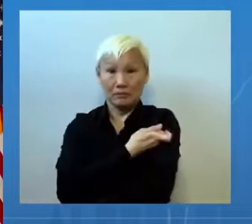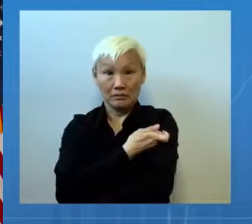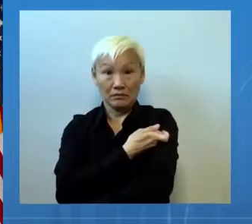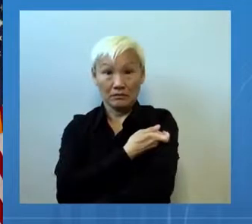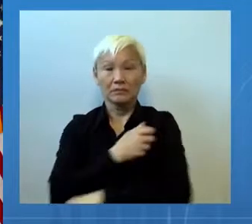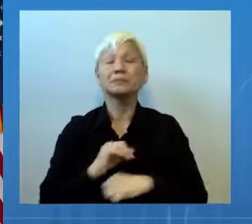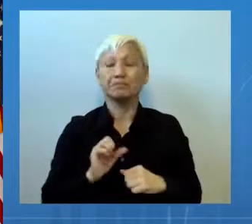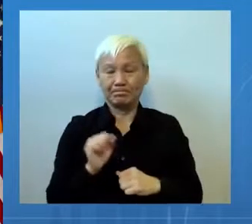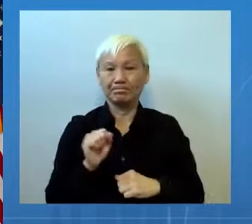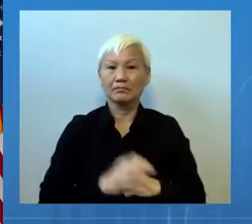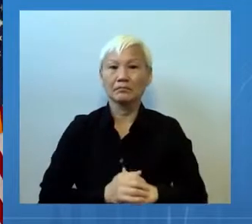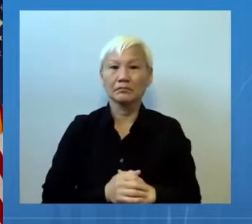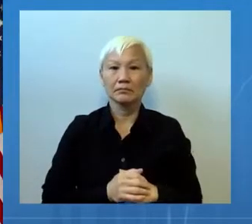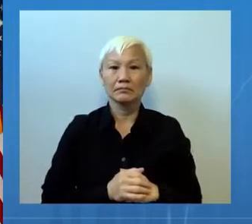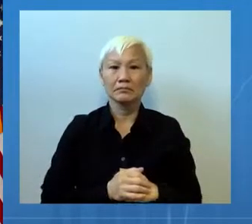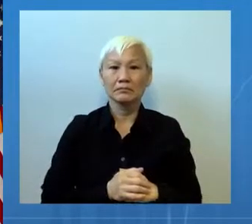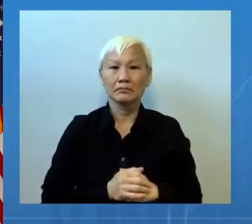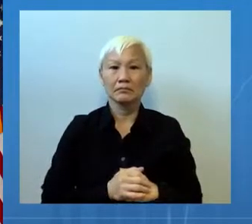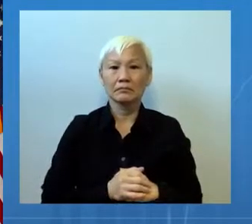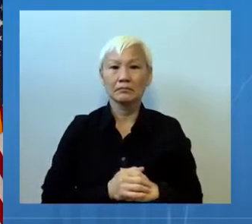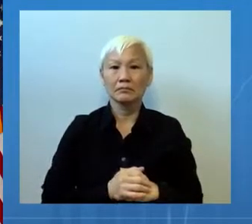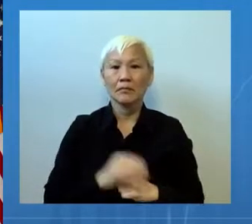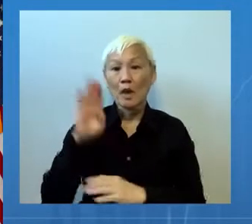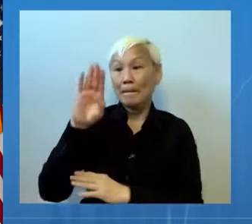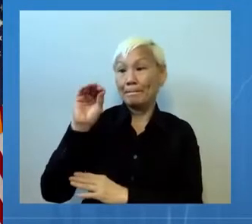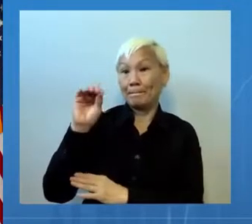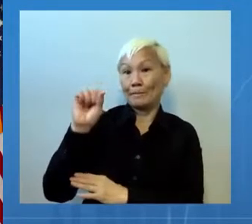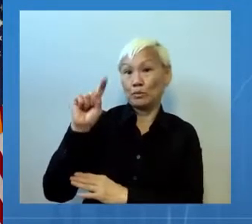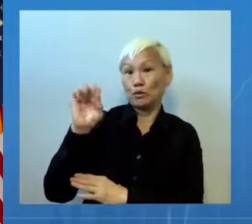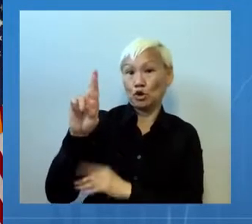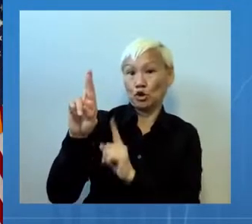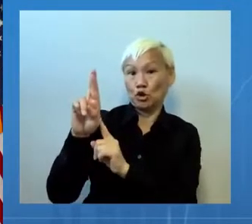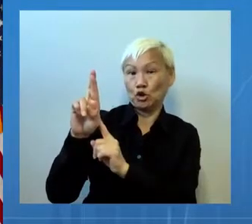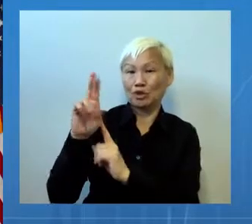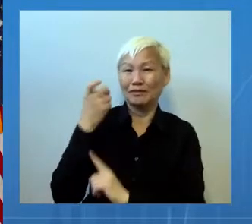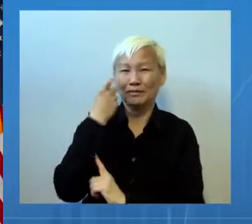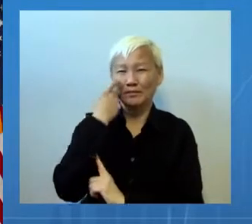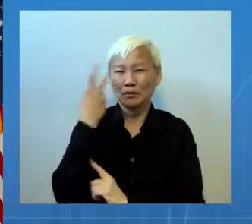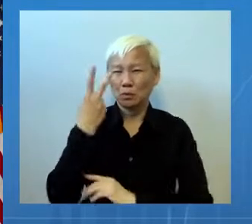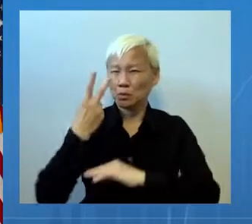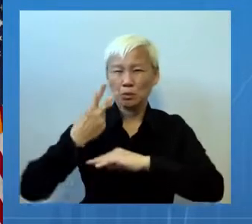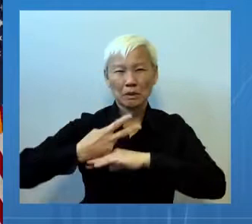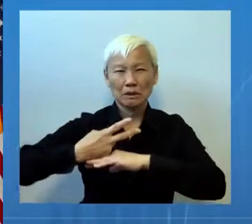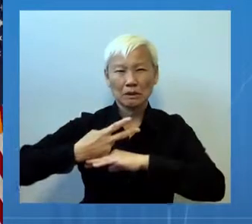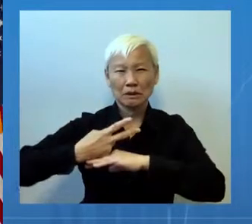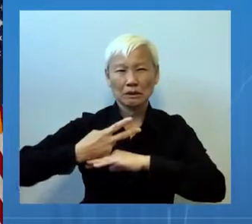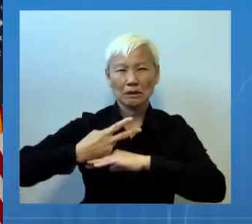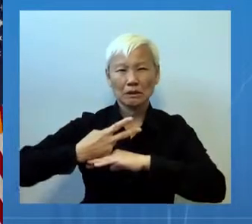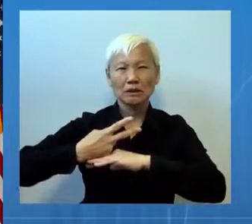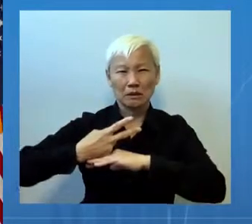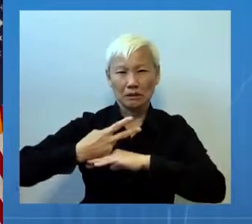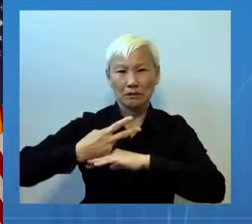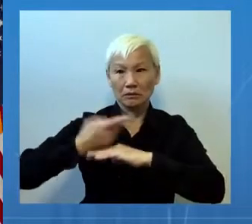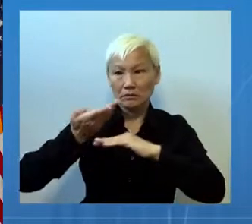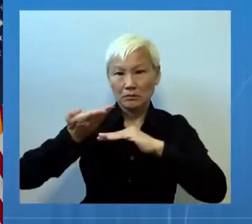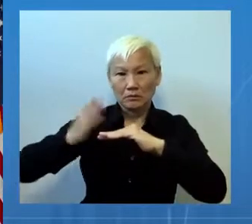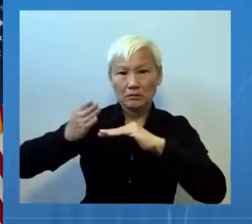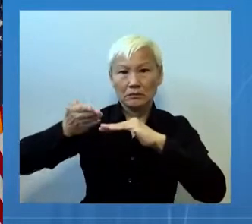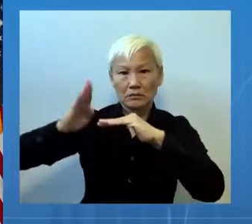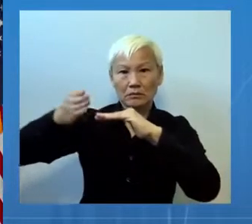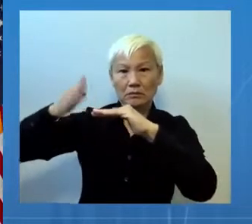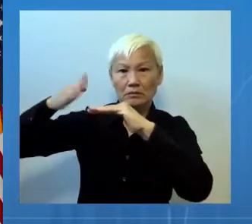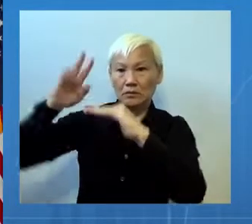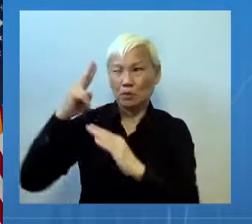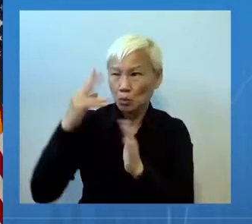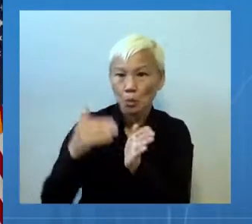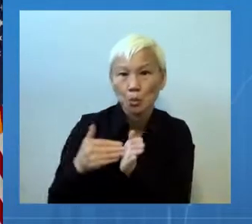On boosters, just over the past 2 days, about 2 million Americans rolled up their sleeves and got the enhanced protection of